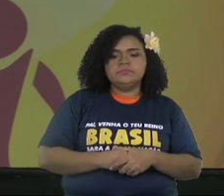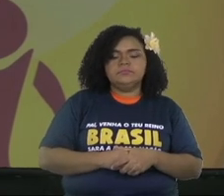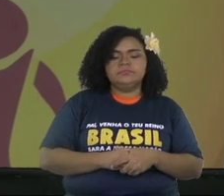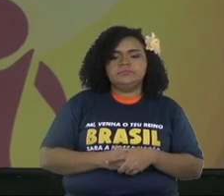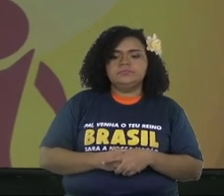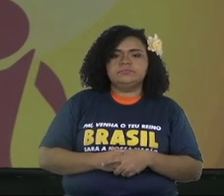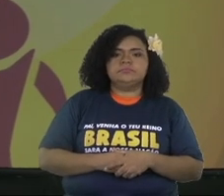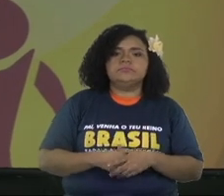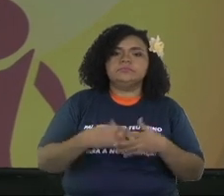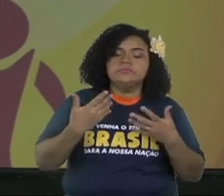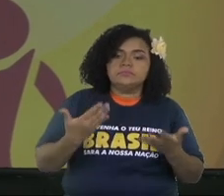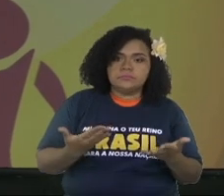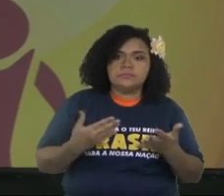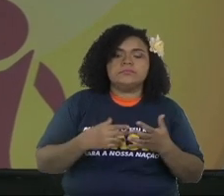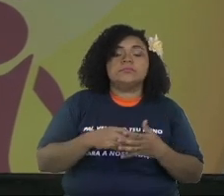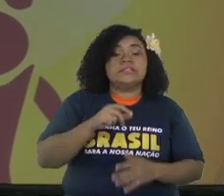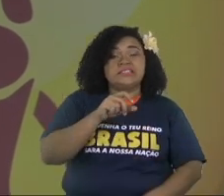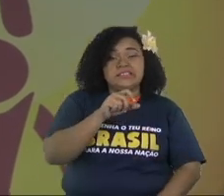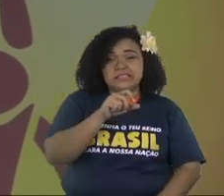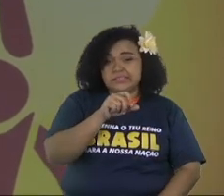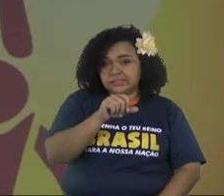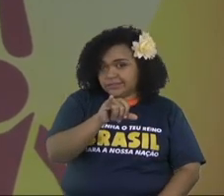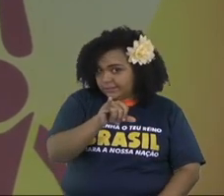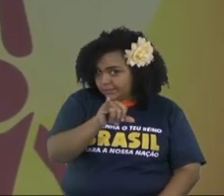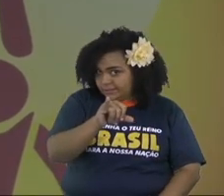Deuteronomy 28 verse 1